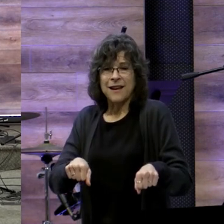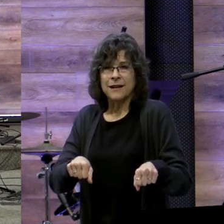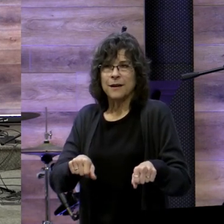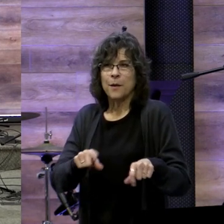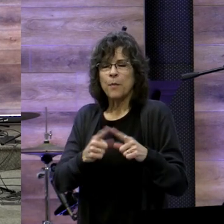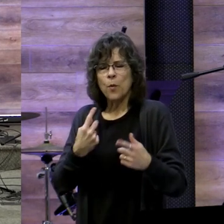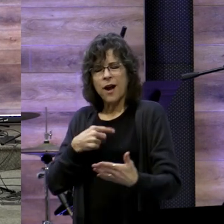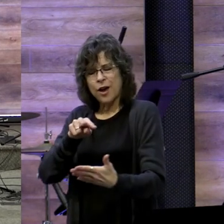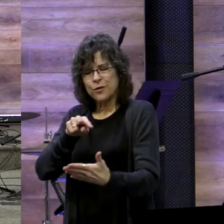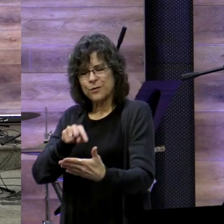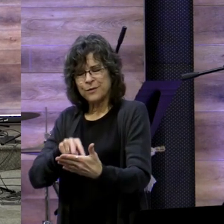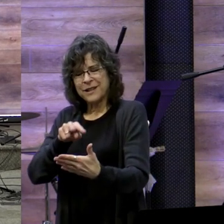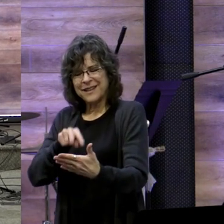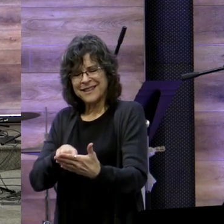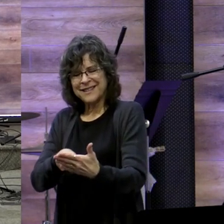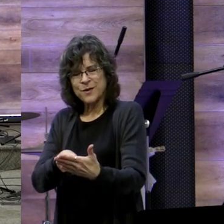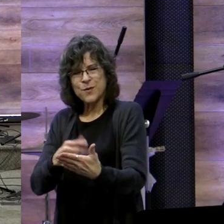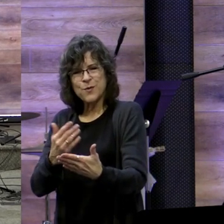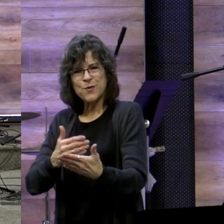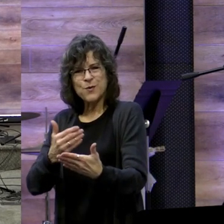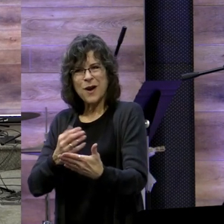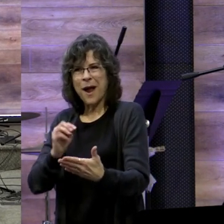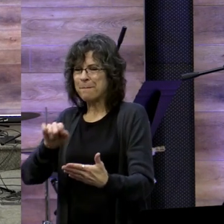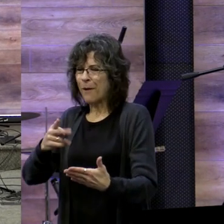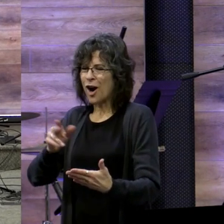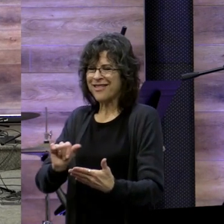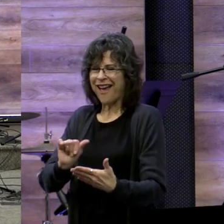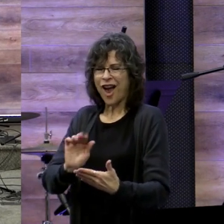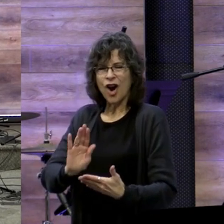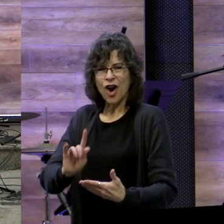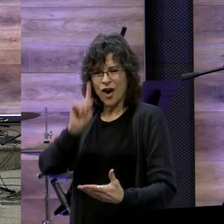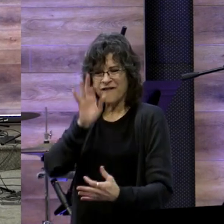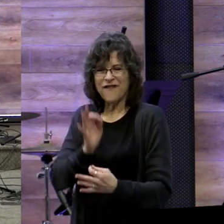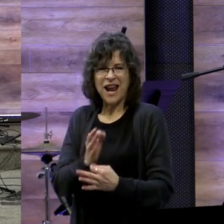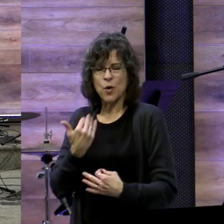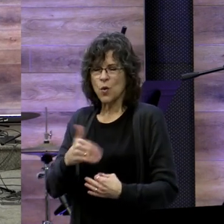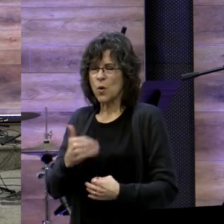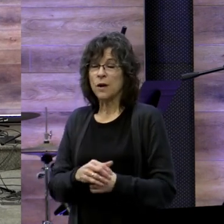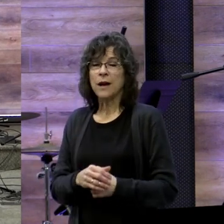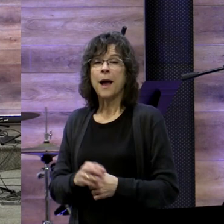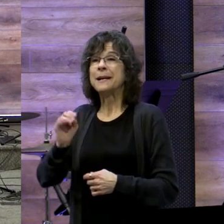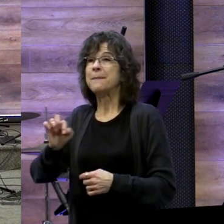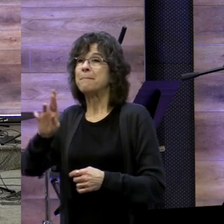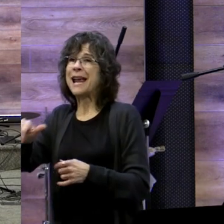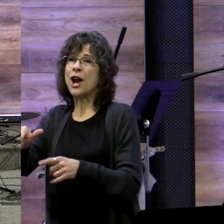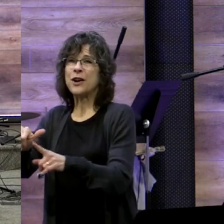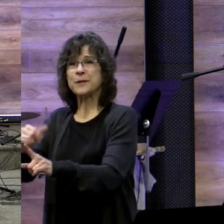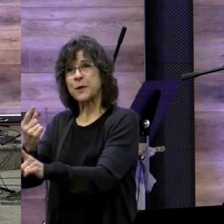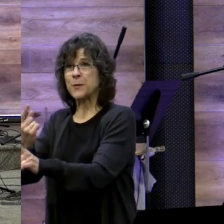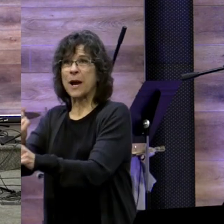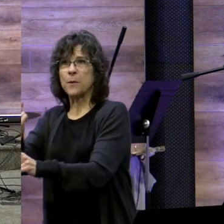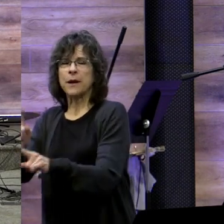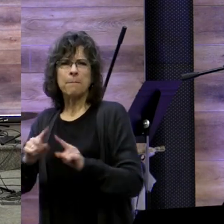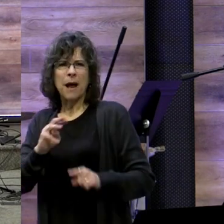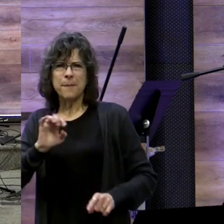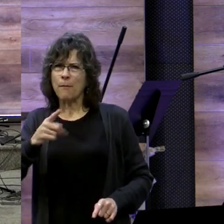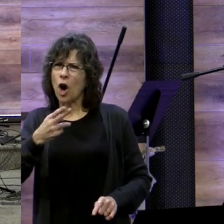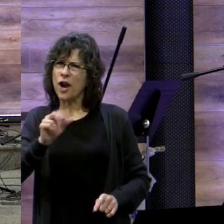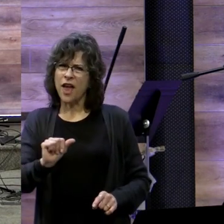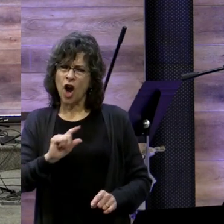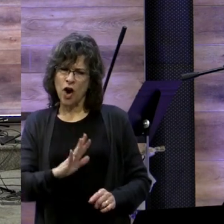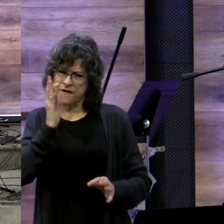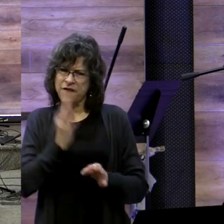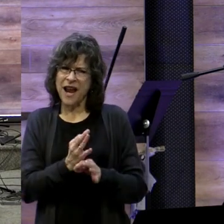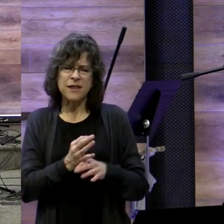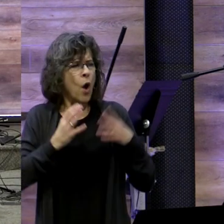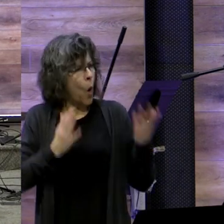this story at Martha's faith, don't you? Mary is often seen as the one who got things right. But look at Martha's faith in verse